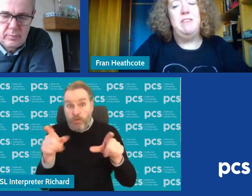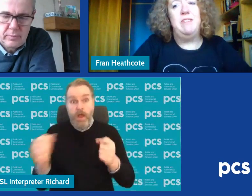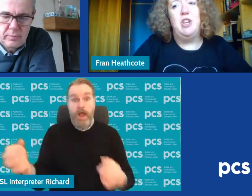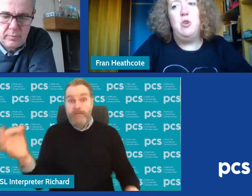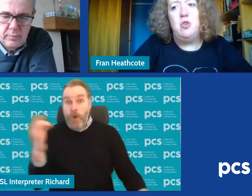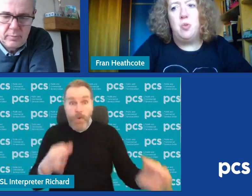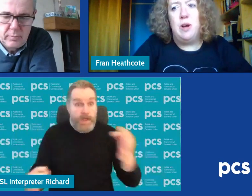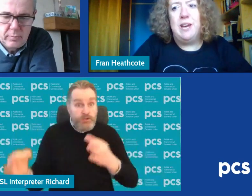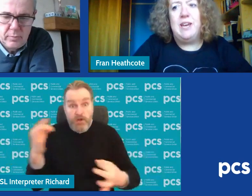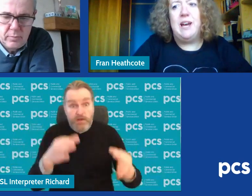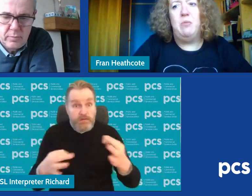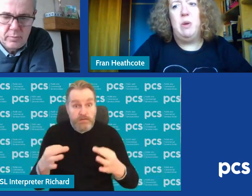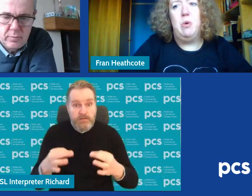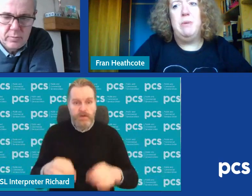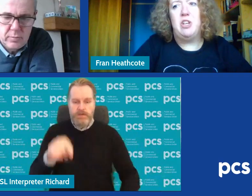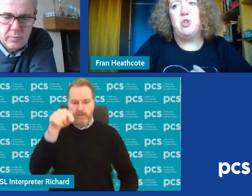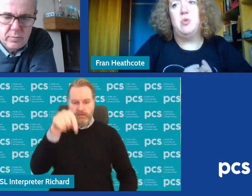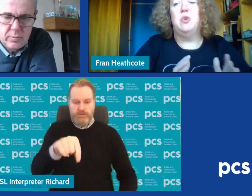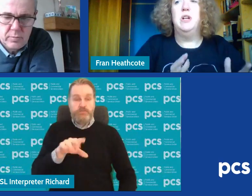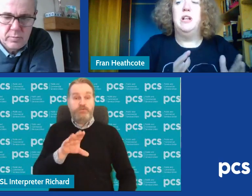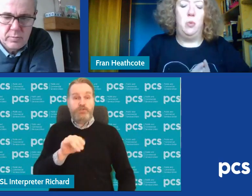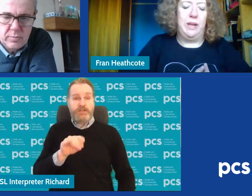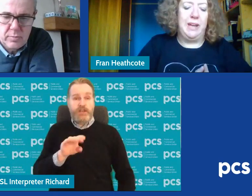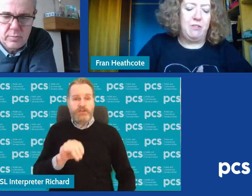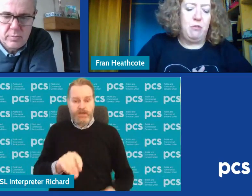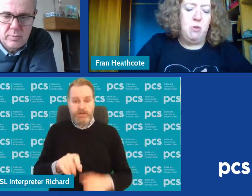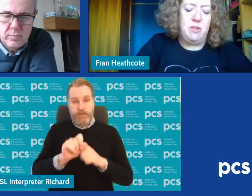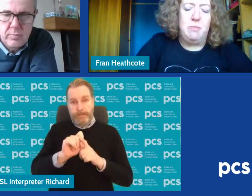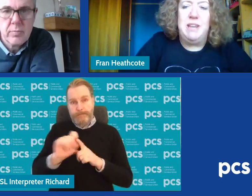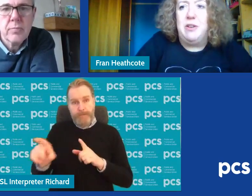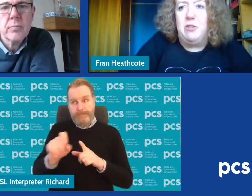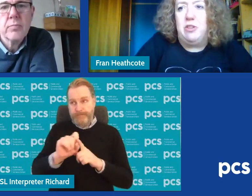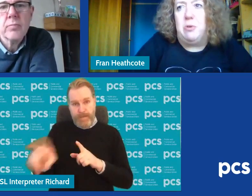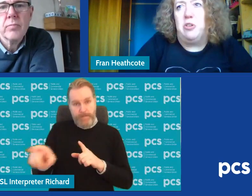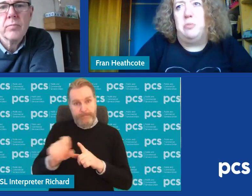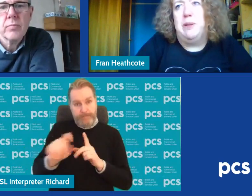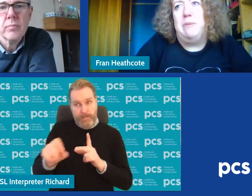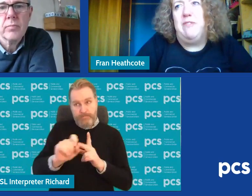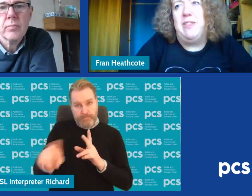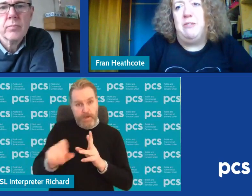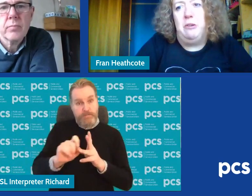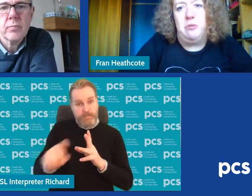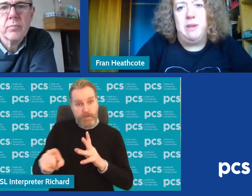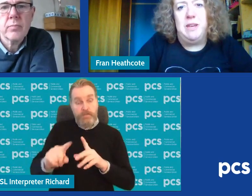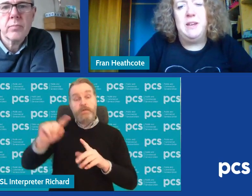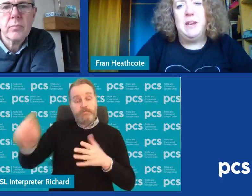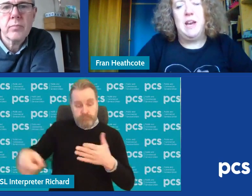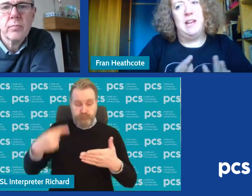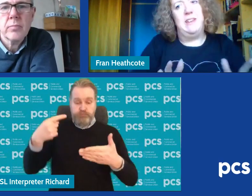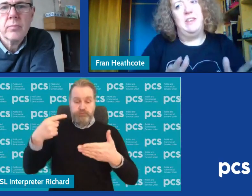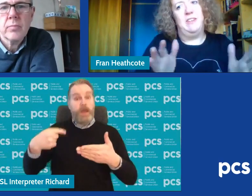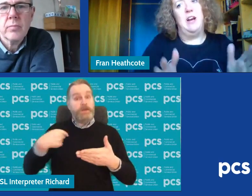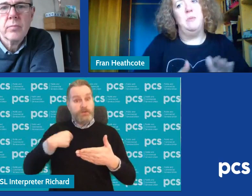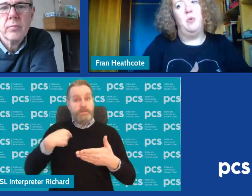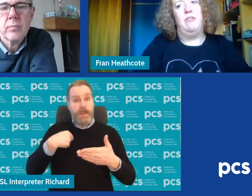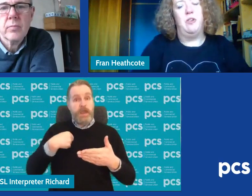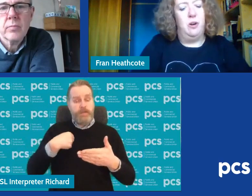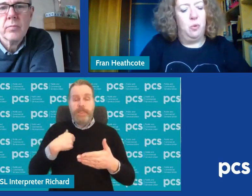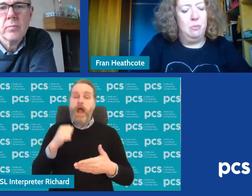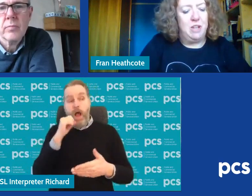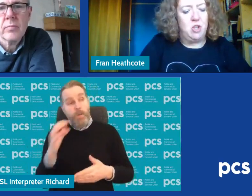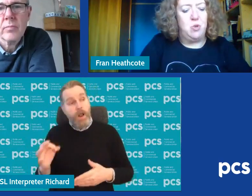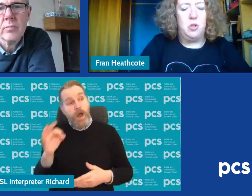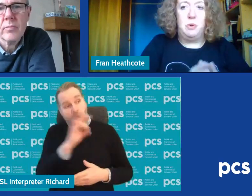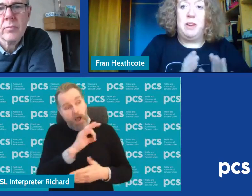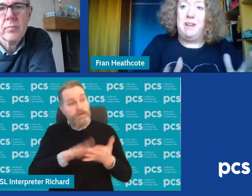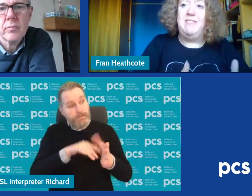the admins in the usual way, and we will make sure that we get through as many of those as possible. They'll be fed through to me, and in the time we've got,